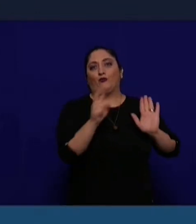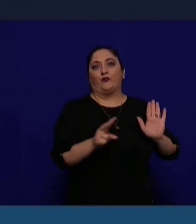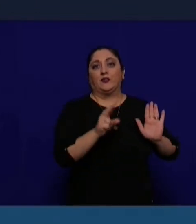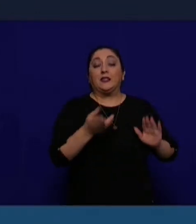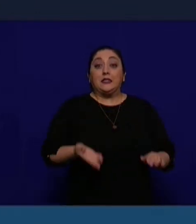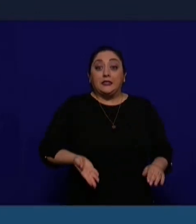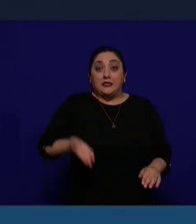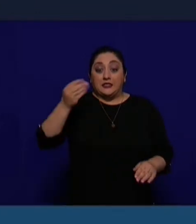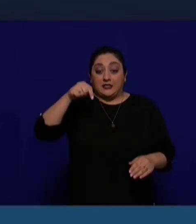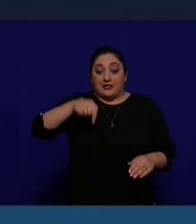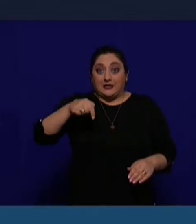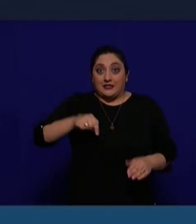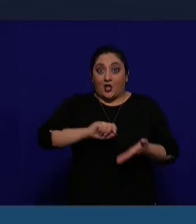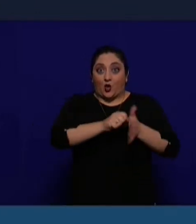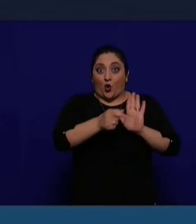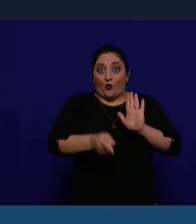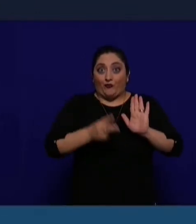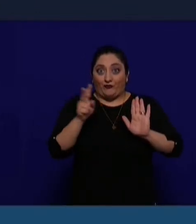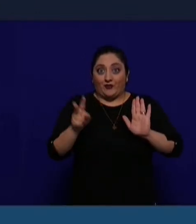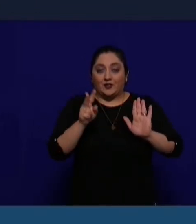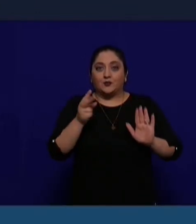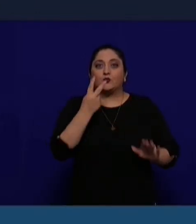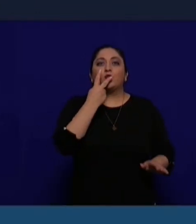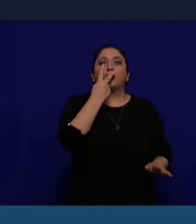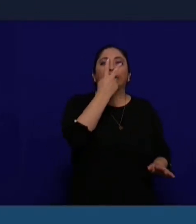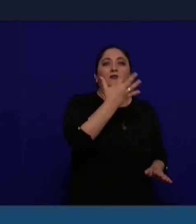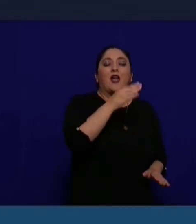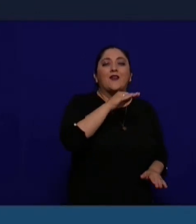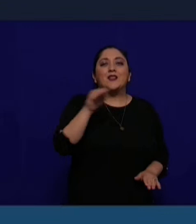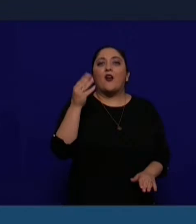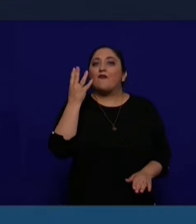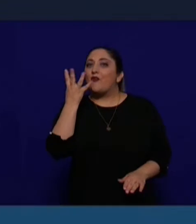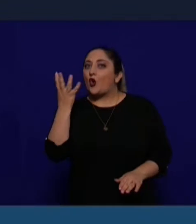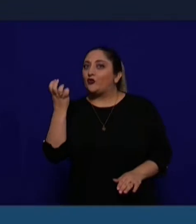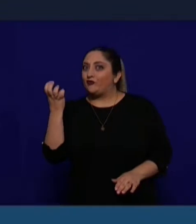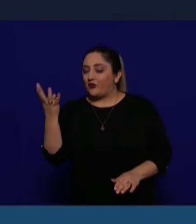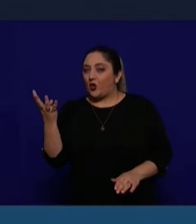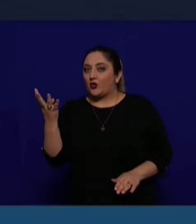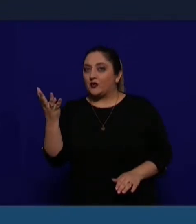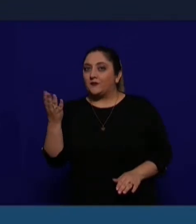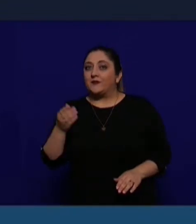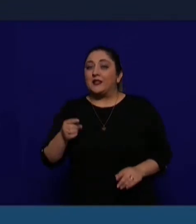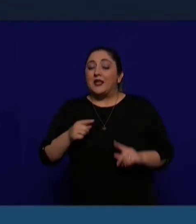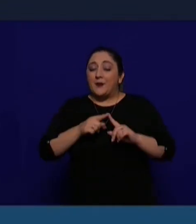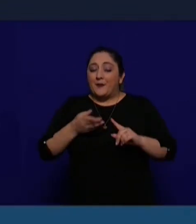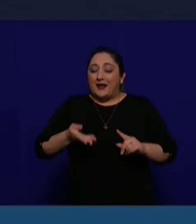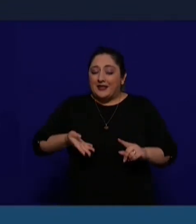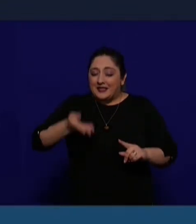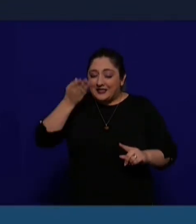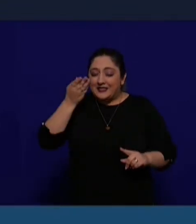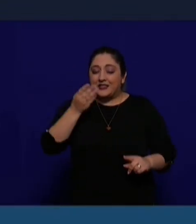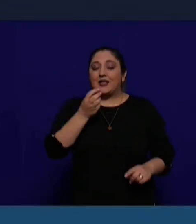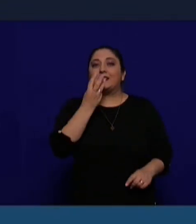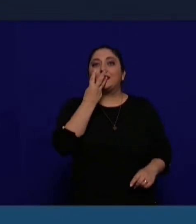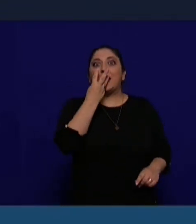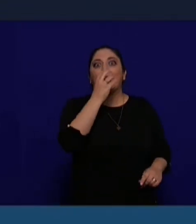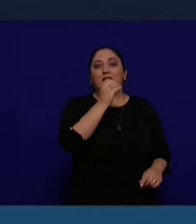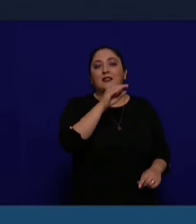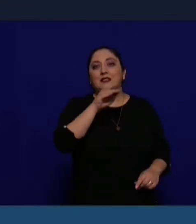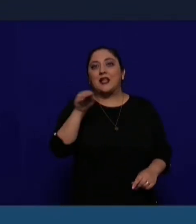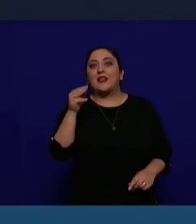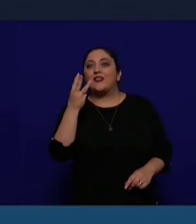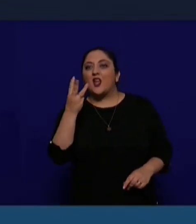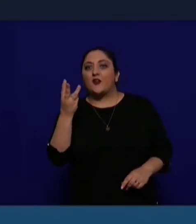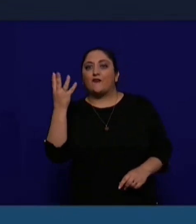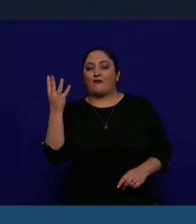huma f'dawk l-etajiet bejn 25 u 44 sena, però l-maġġor parti kienu bejn 30 u 34 sena li huma l-iktar grupp li